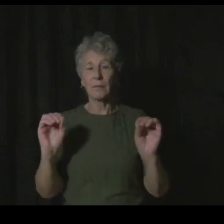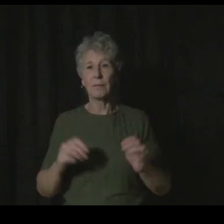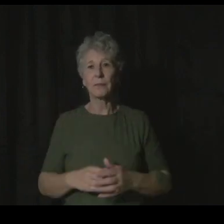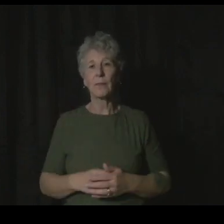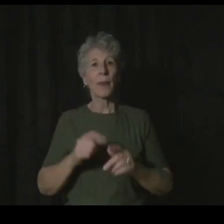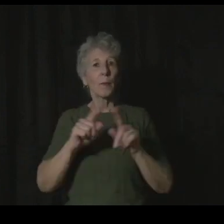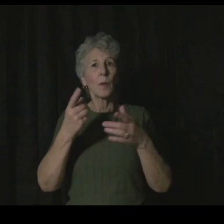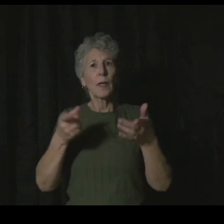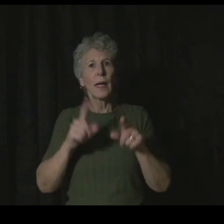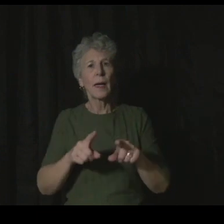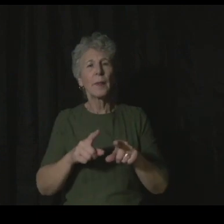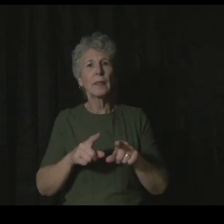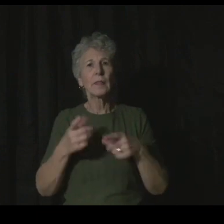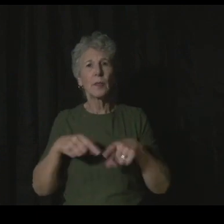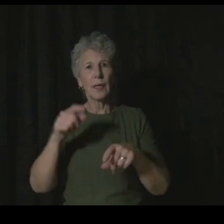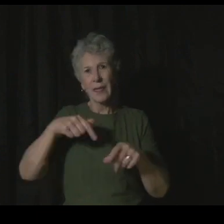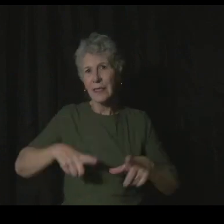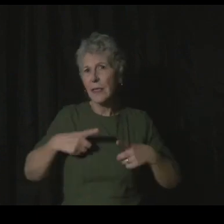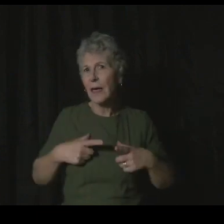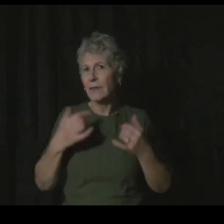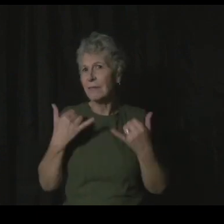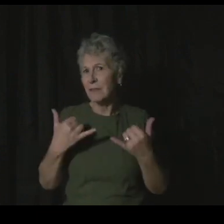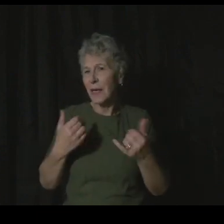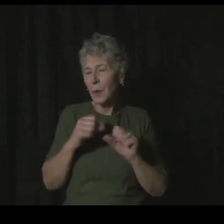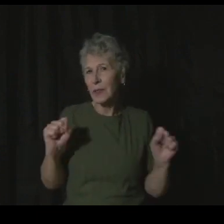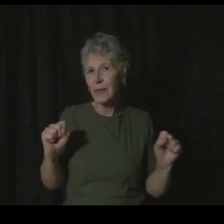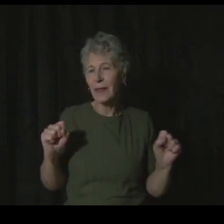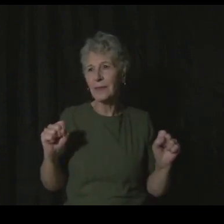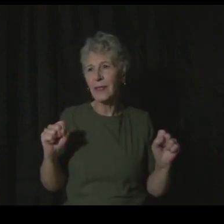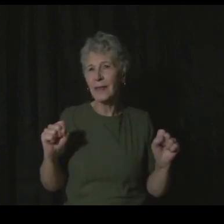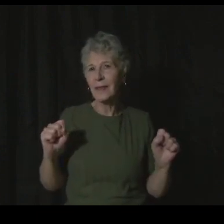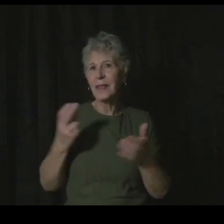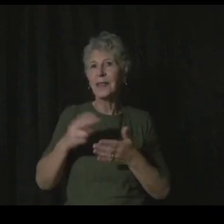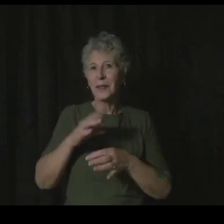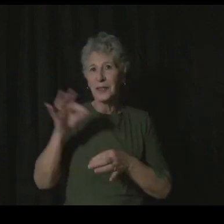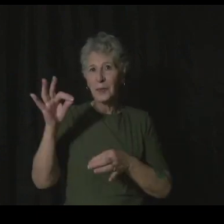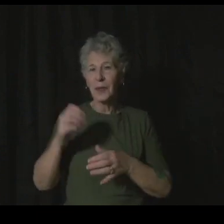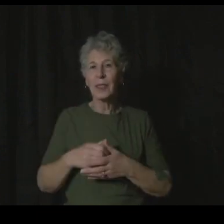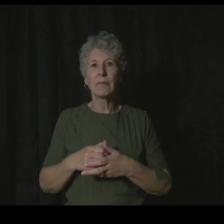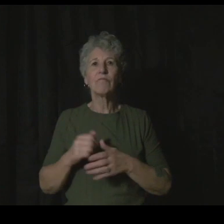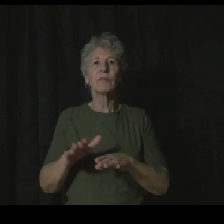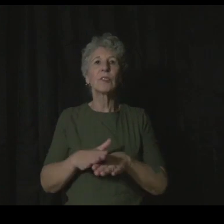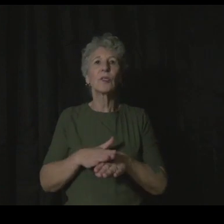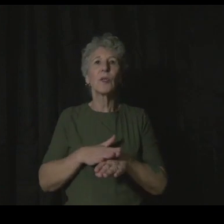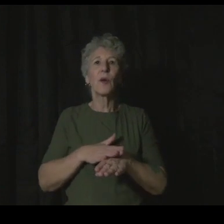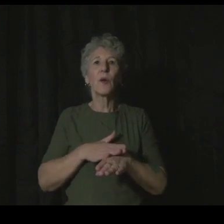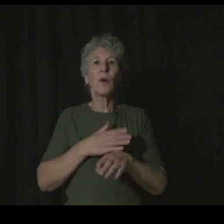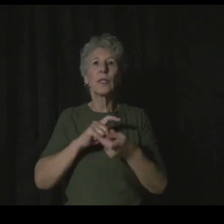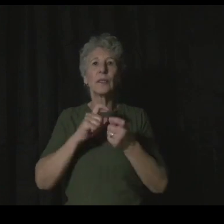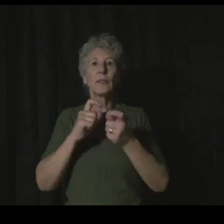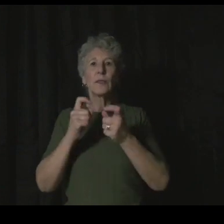But what happens during this life now that we're saved is this. The Holy Spirit slowly sanctifies